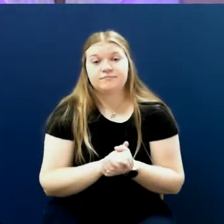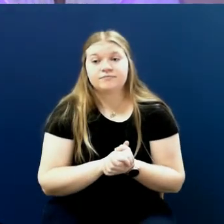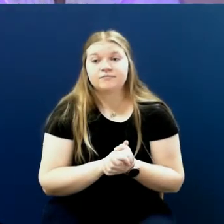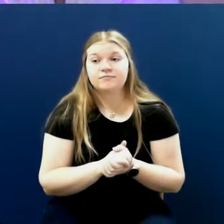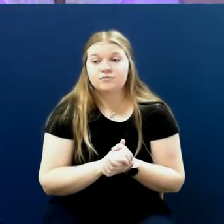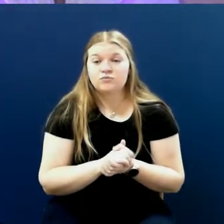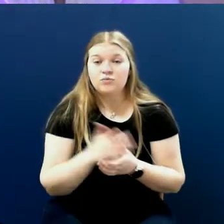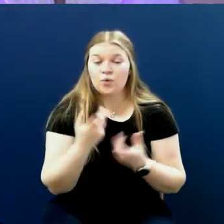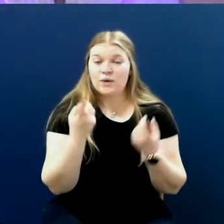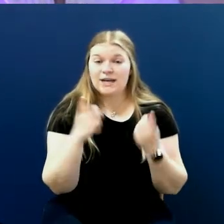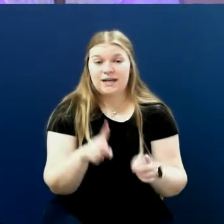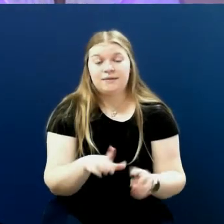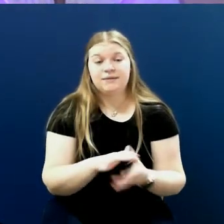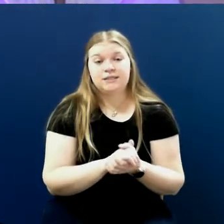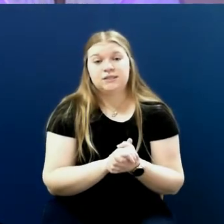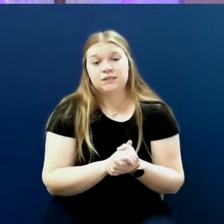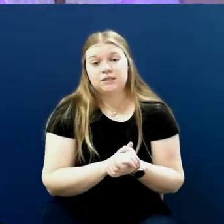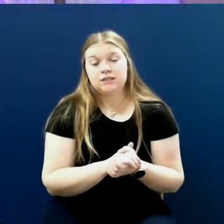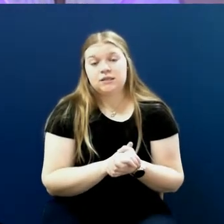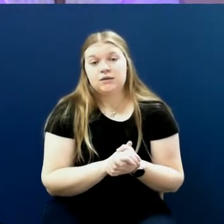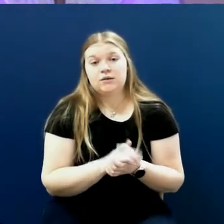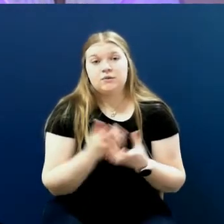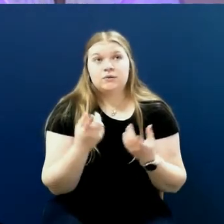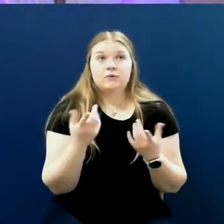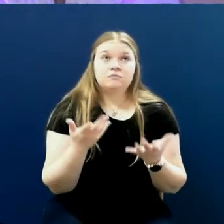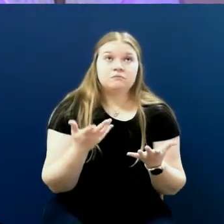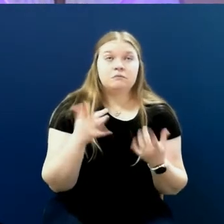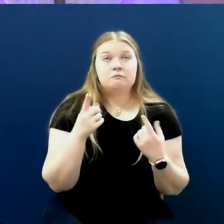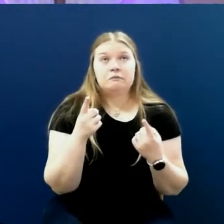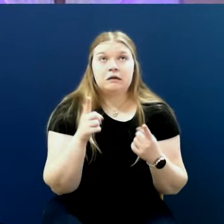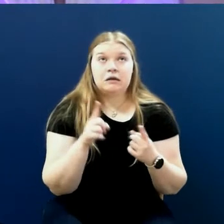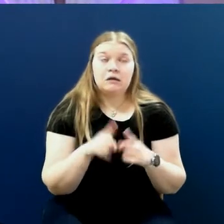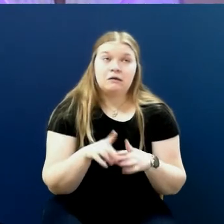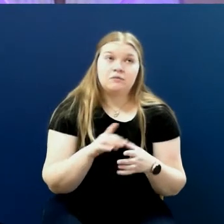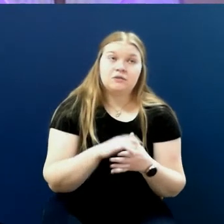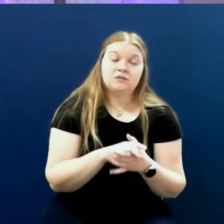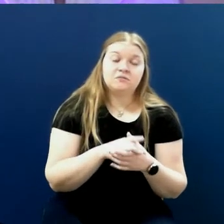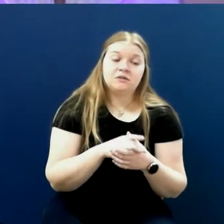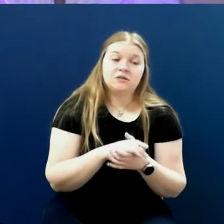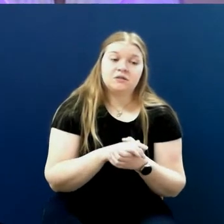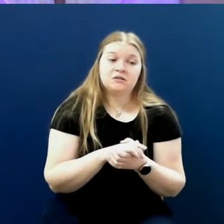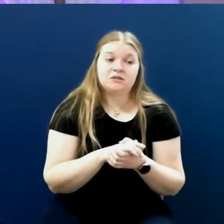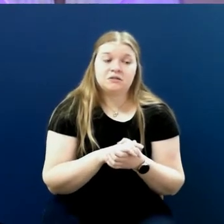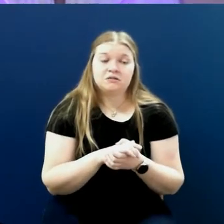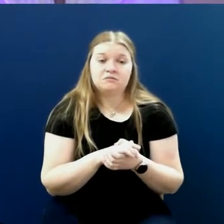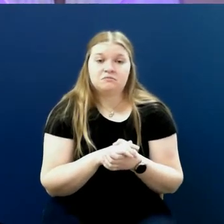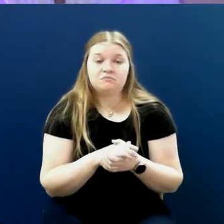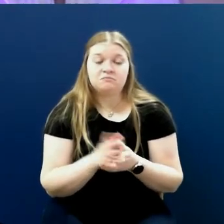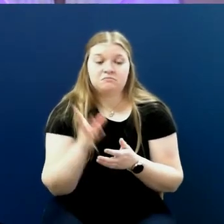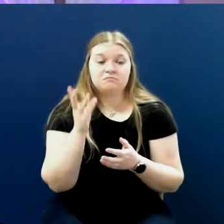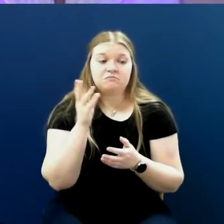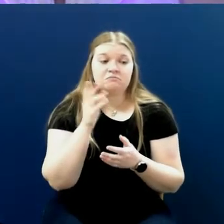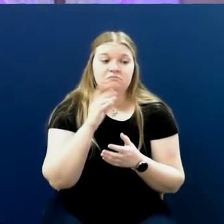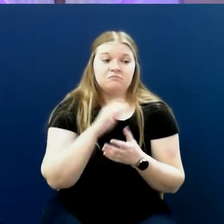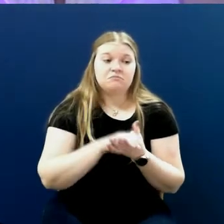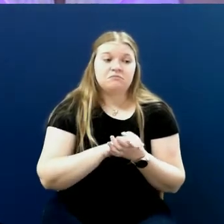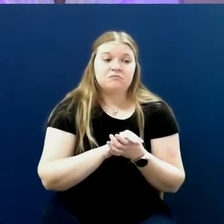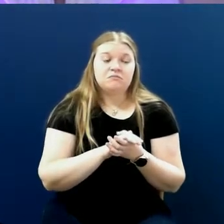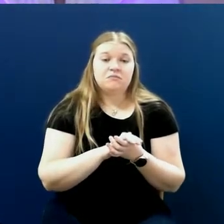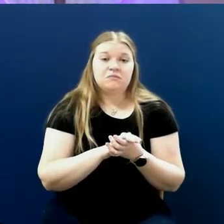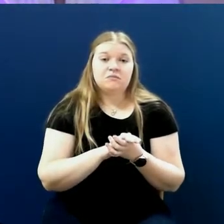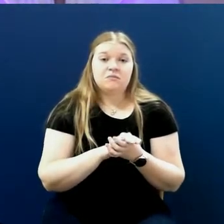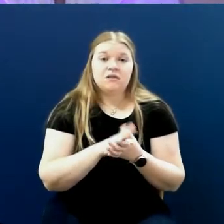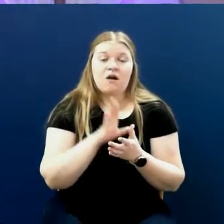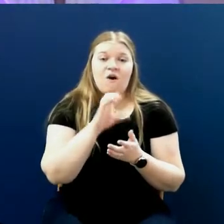what happens, you might ask, it's a valid question. What happens when the offending party is unrepentant? As